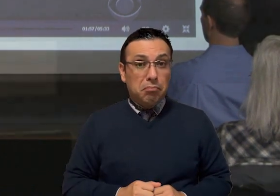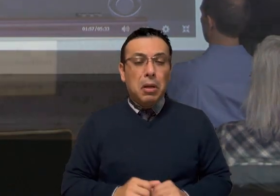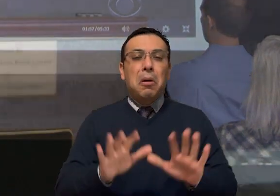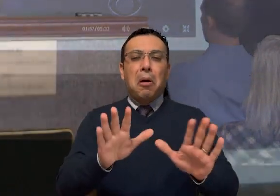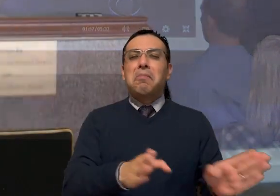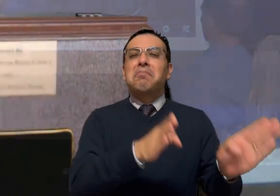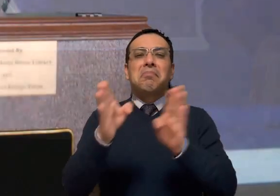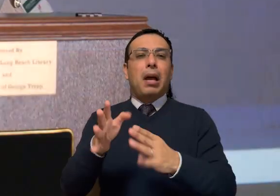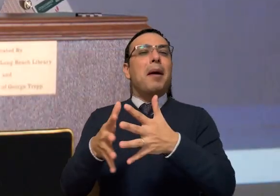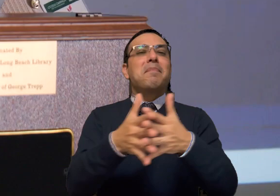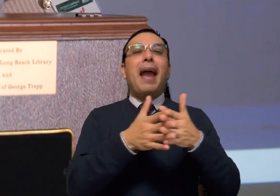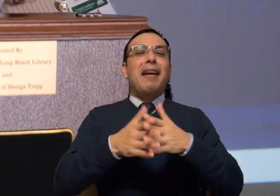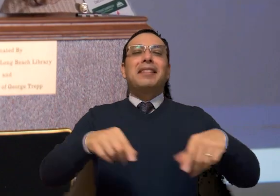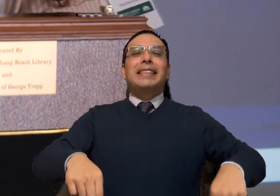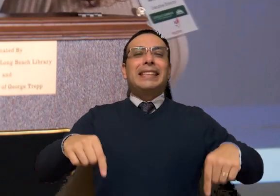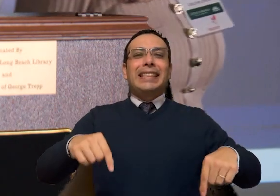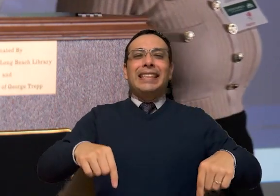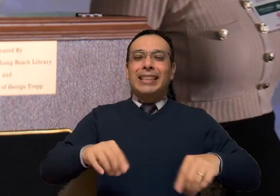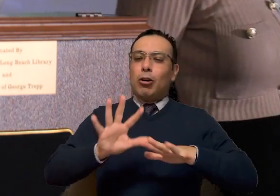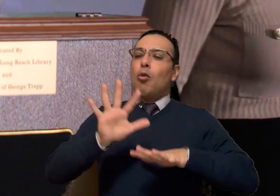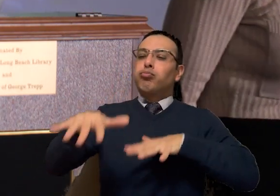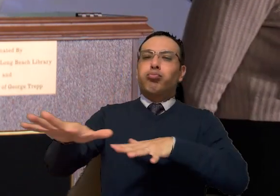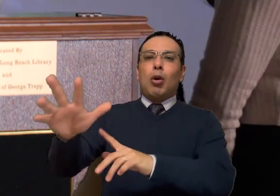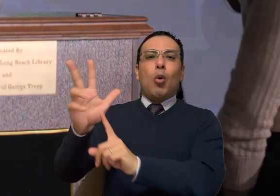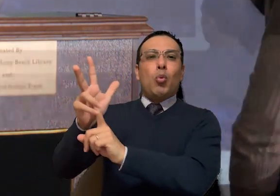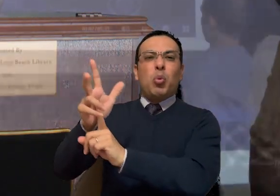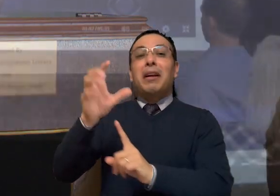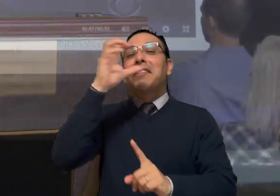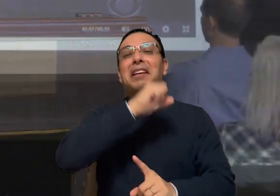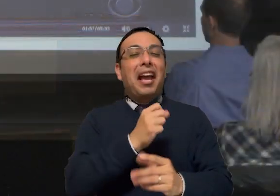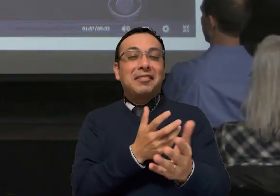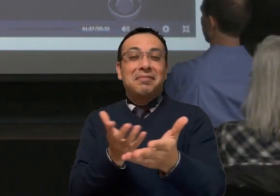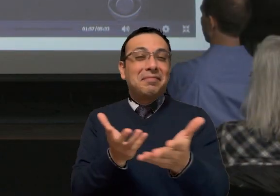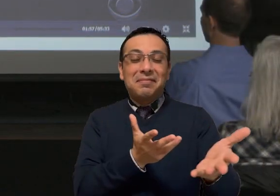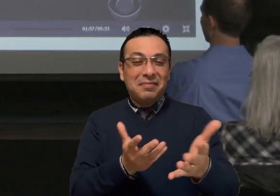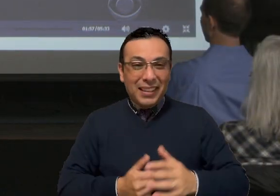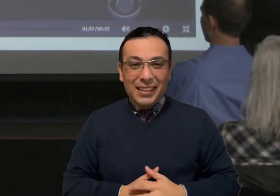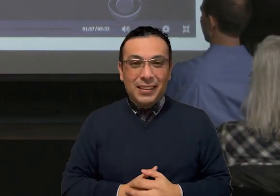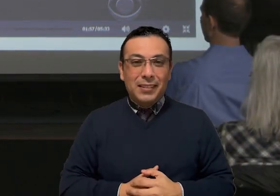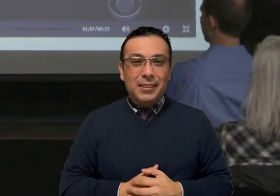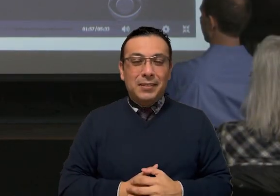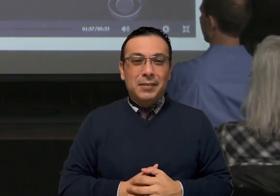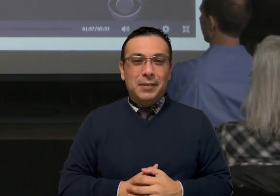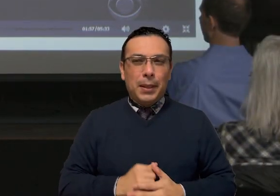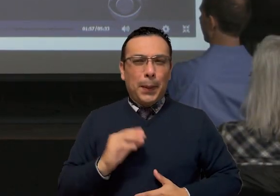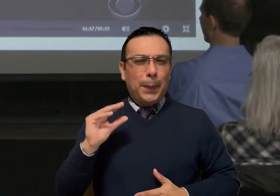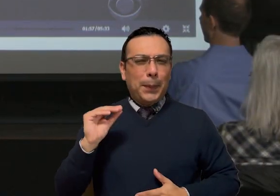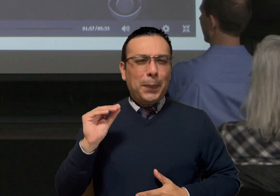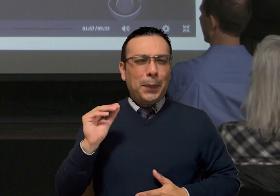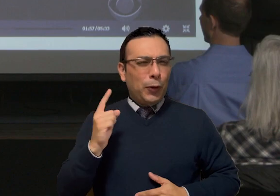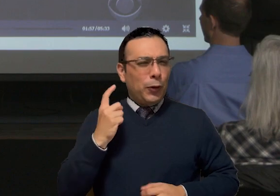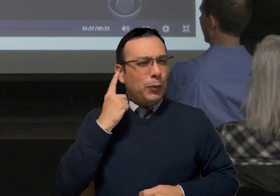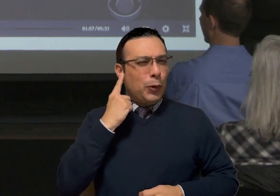What do you think America has for offshore wind? Anybody want to guess before I give you the answer?